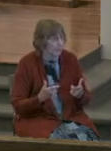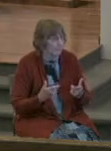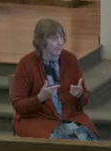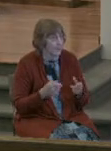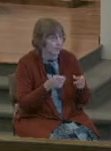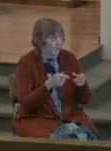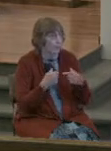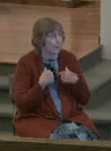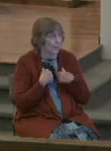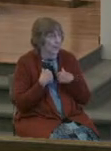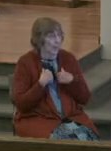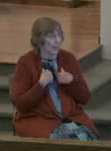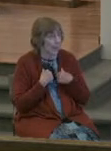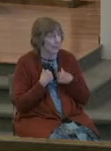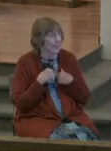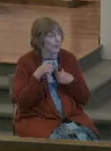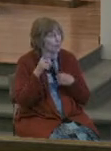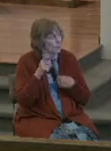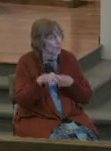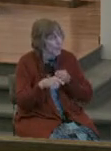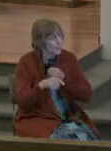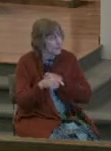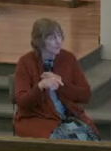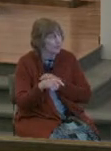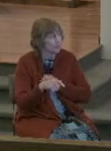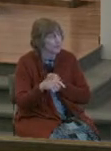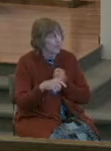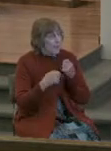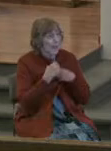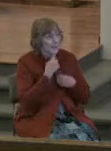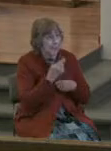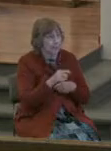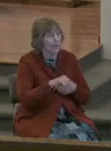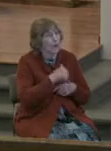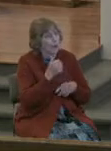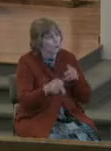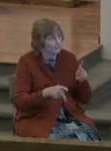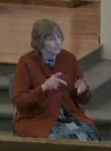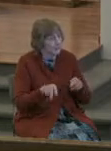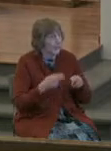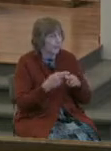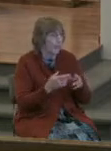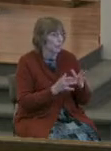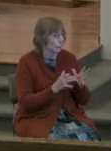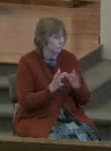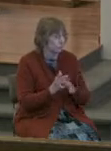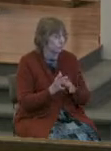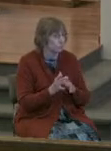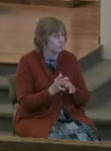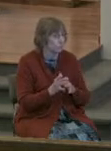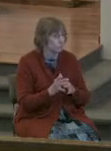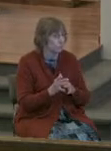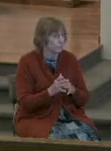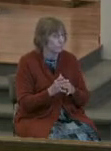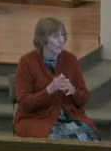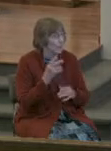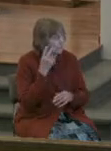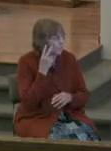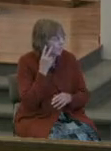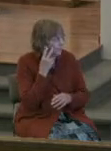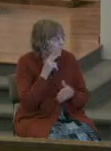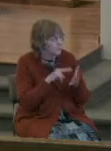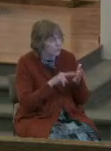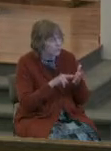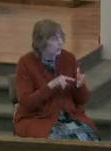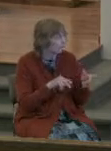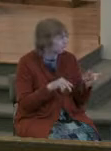you and I, we must be telling others about Jesus. And so when we look at this passage of Scripture,